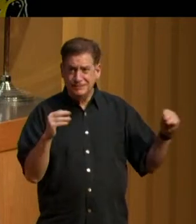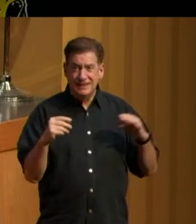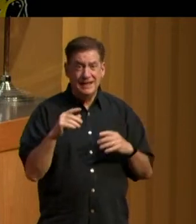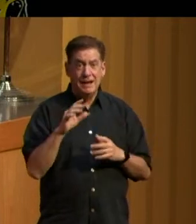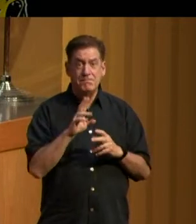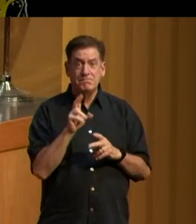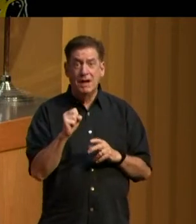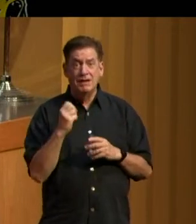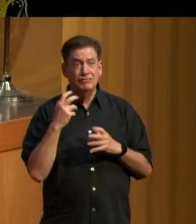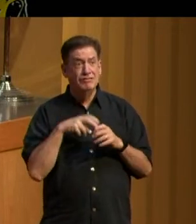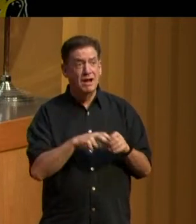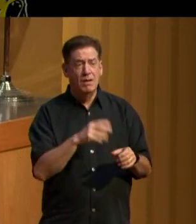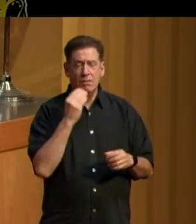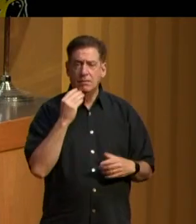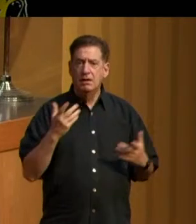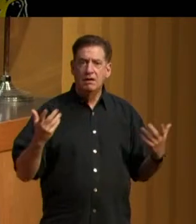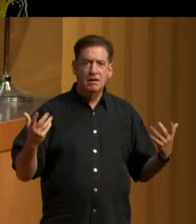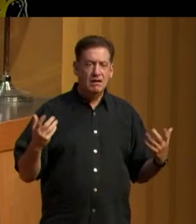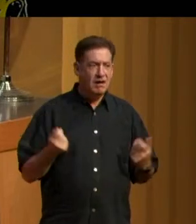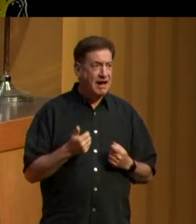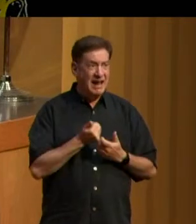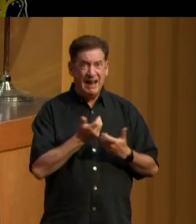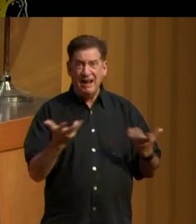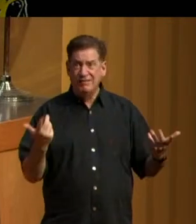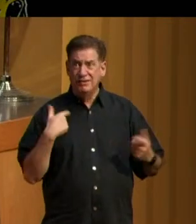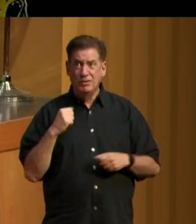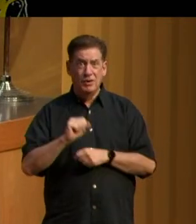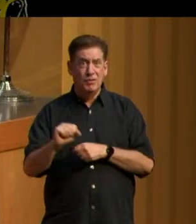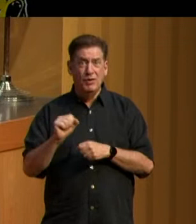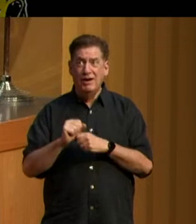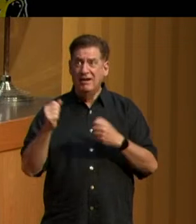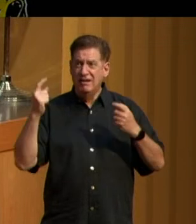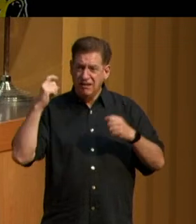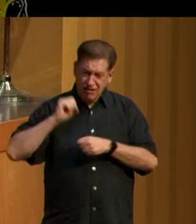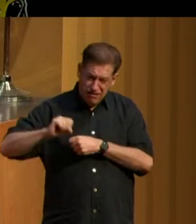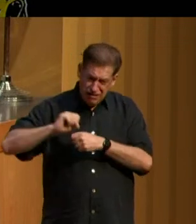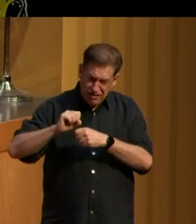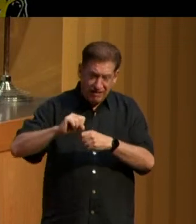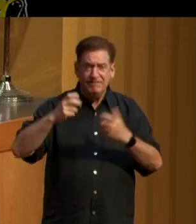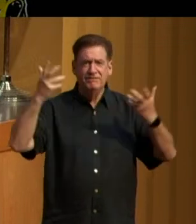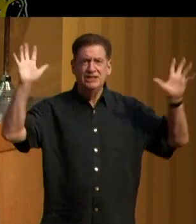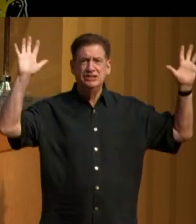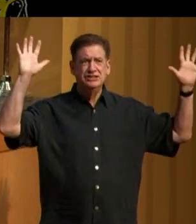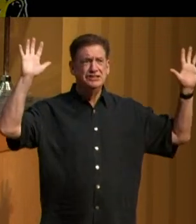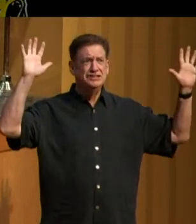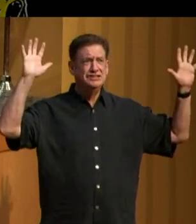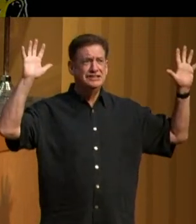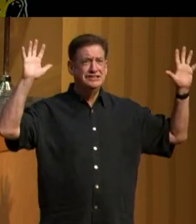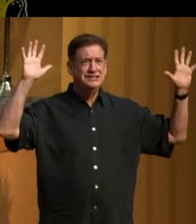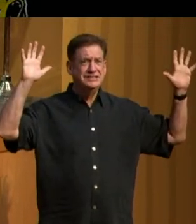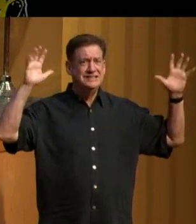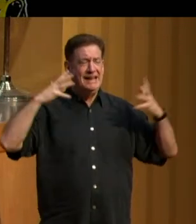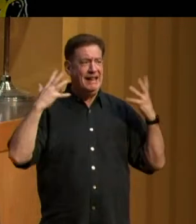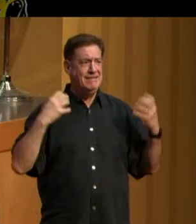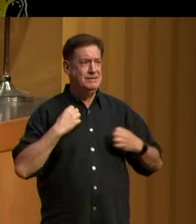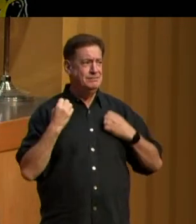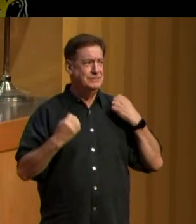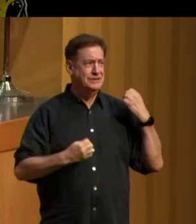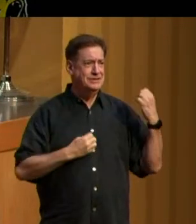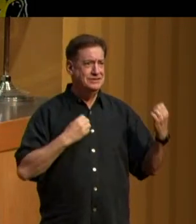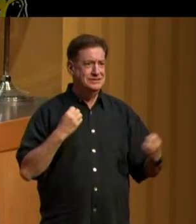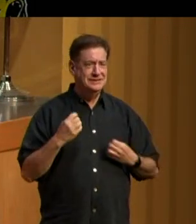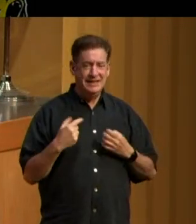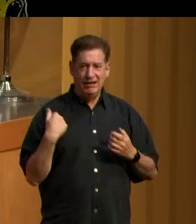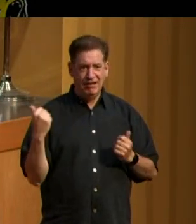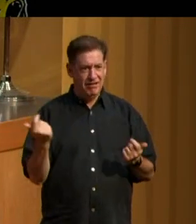realize, darn it, like everything we just worked for was over in a quick inning. So it was a bunch of emotions. I know we were all going up and